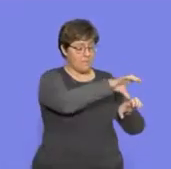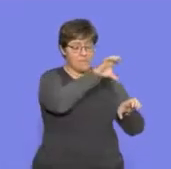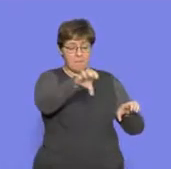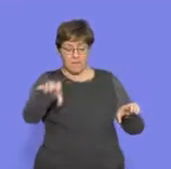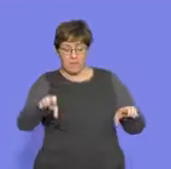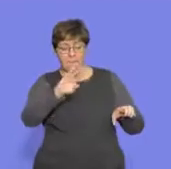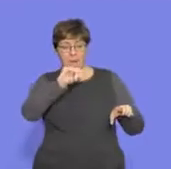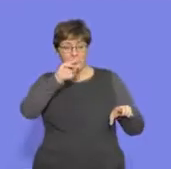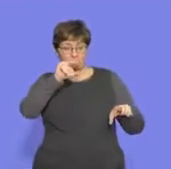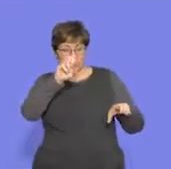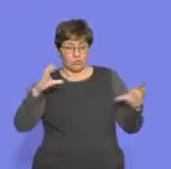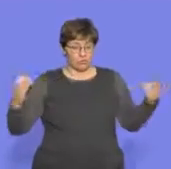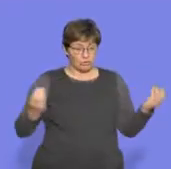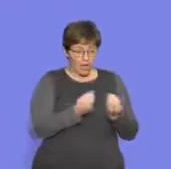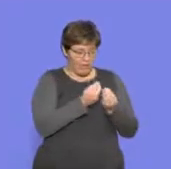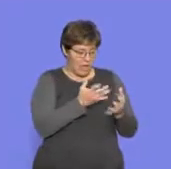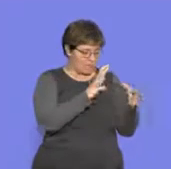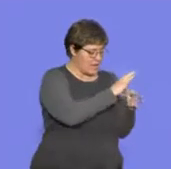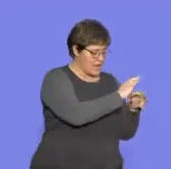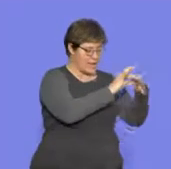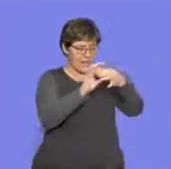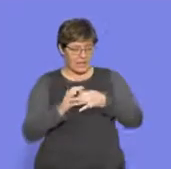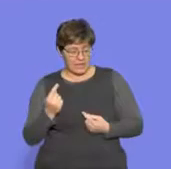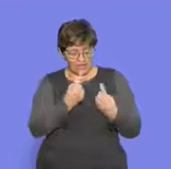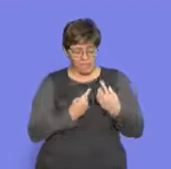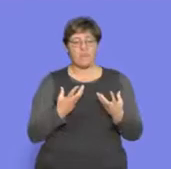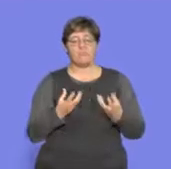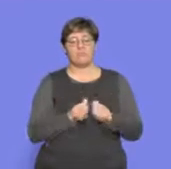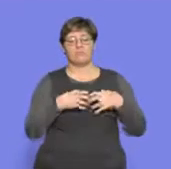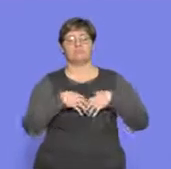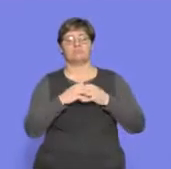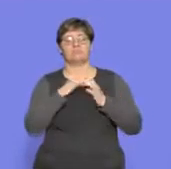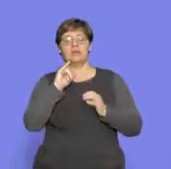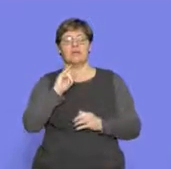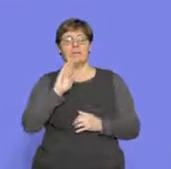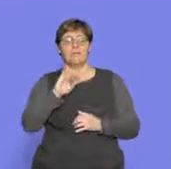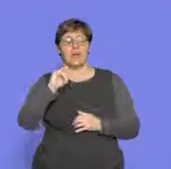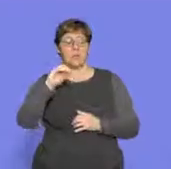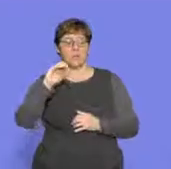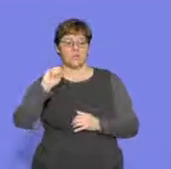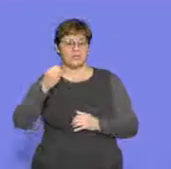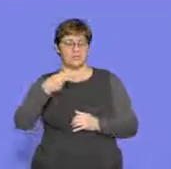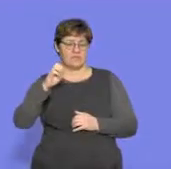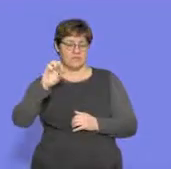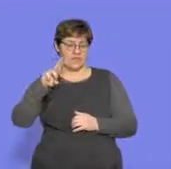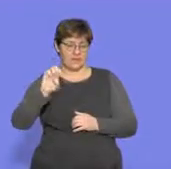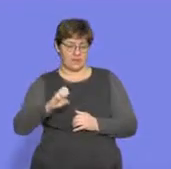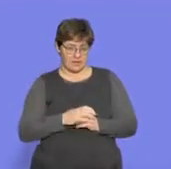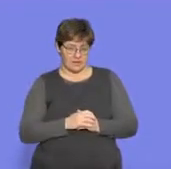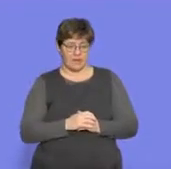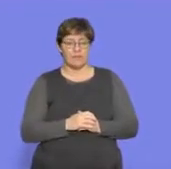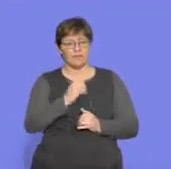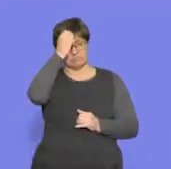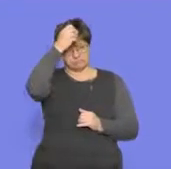together and we see how they interact with each other, we get to the concept of a biosphere. So those are the several